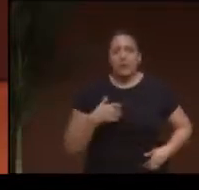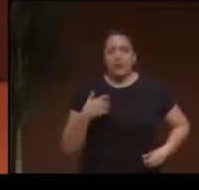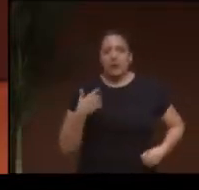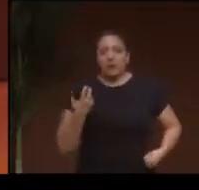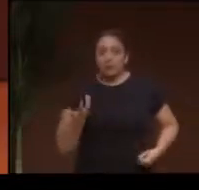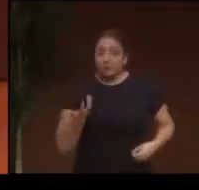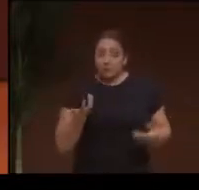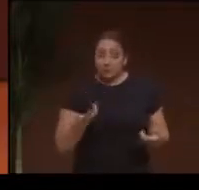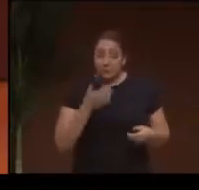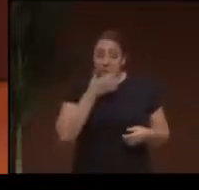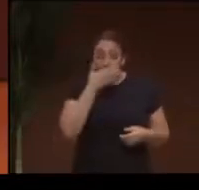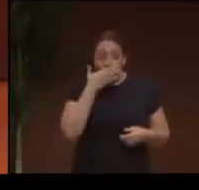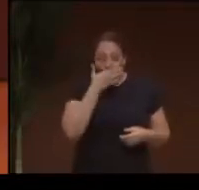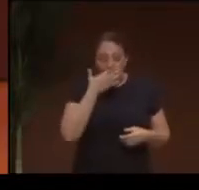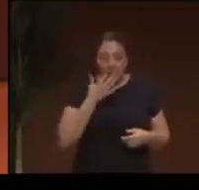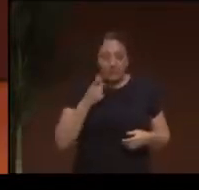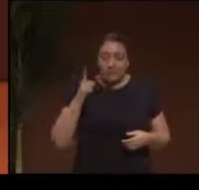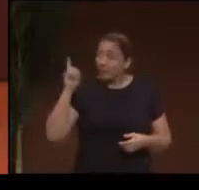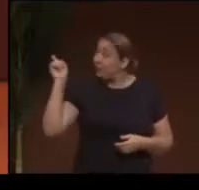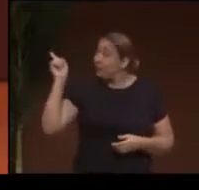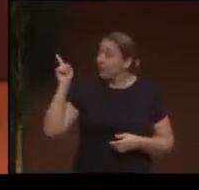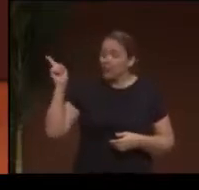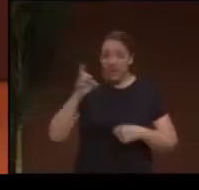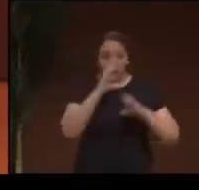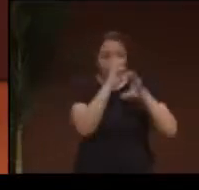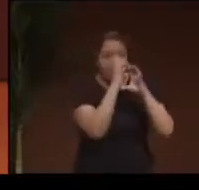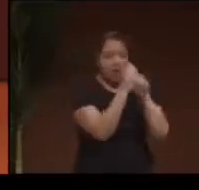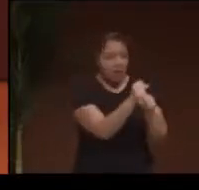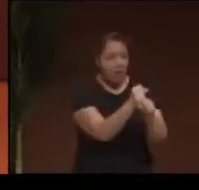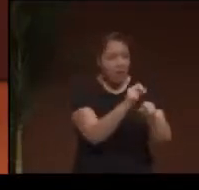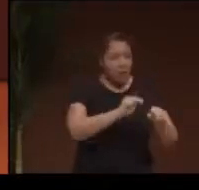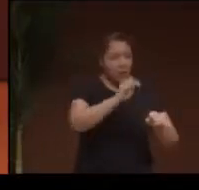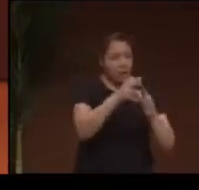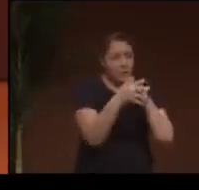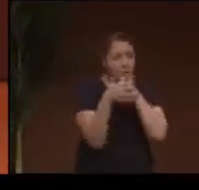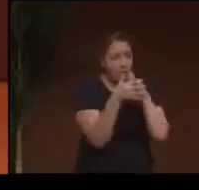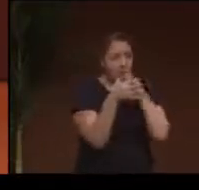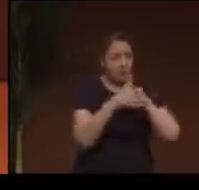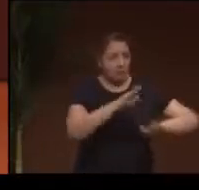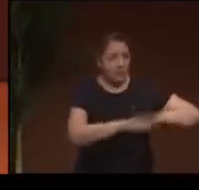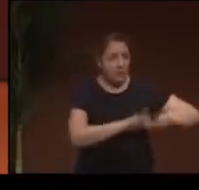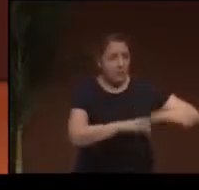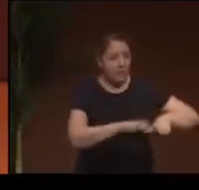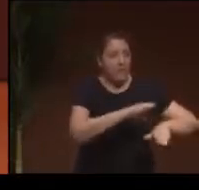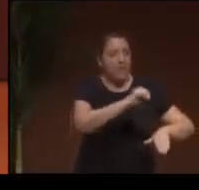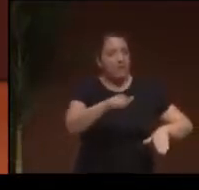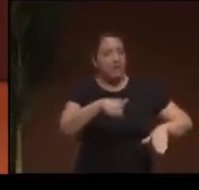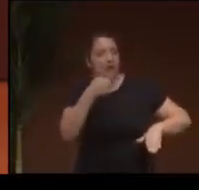they gravitated toward North American Indian drumming and also to grass dancing, which is a powwow style